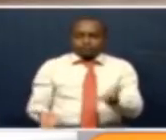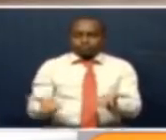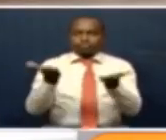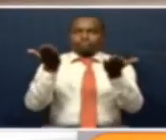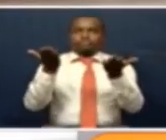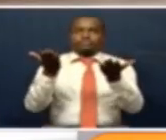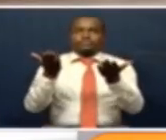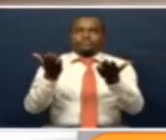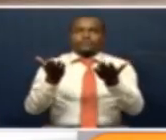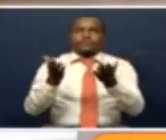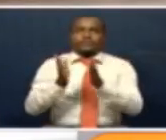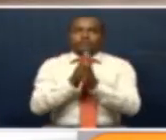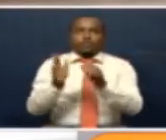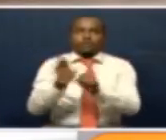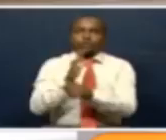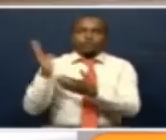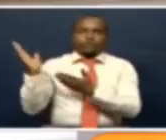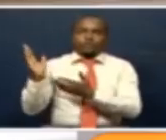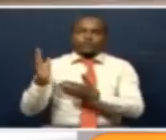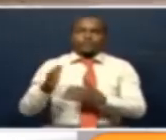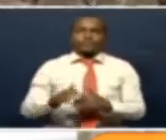Wokisanyabwa reports on that crisis.